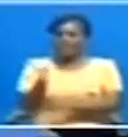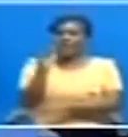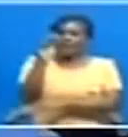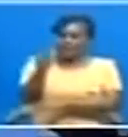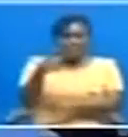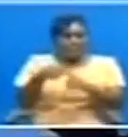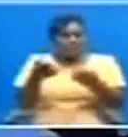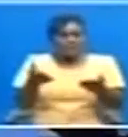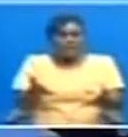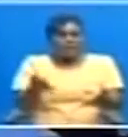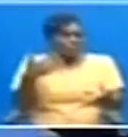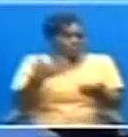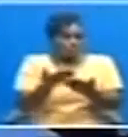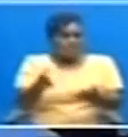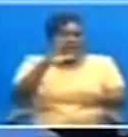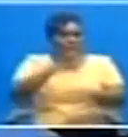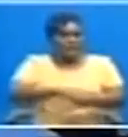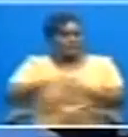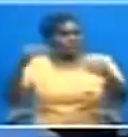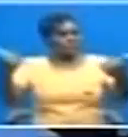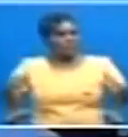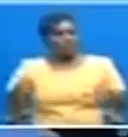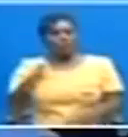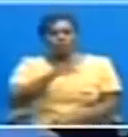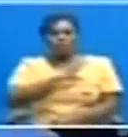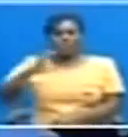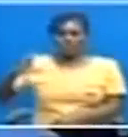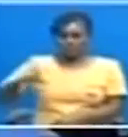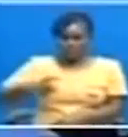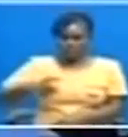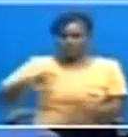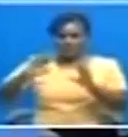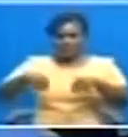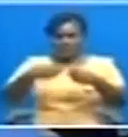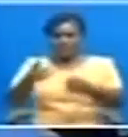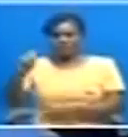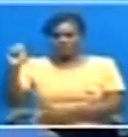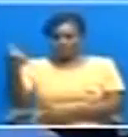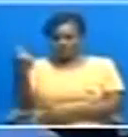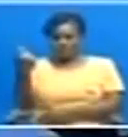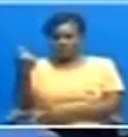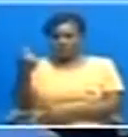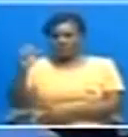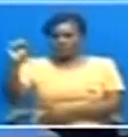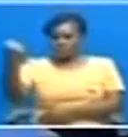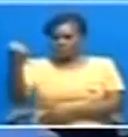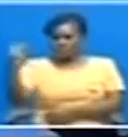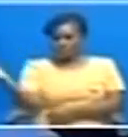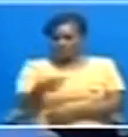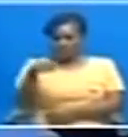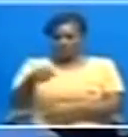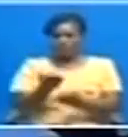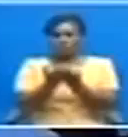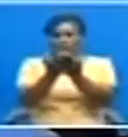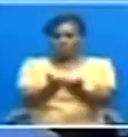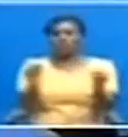minutes, but so far that has not been met. The committee is now giving Kenya Airways management up to the 5th of this month to present